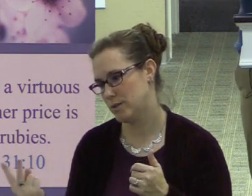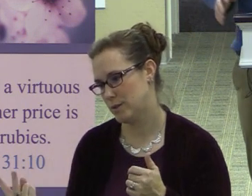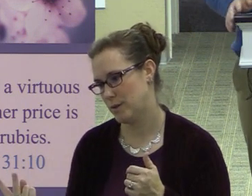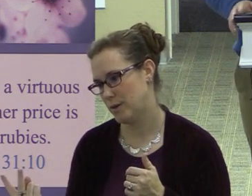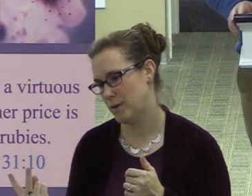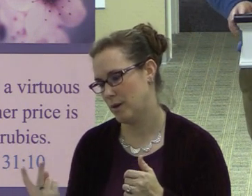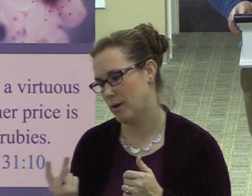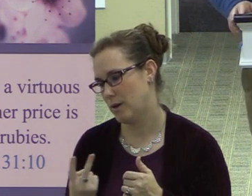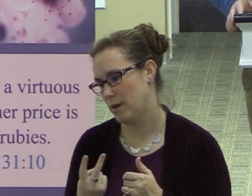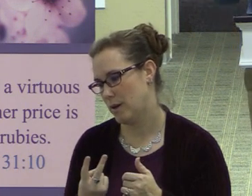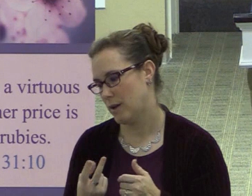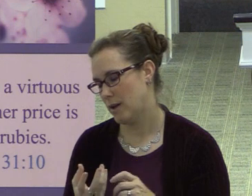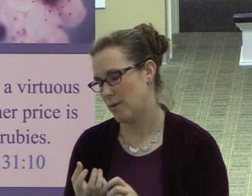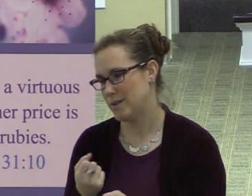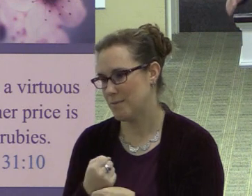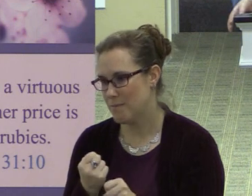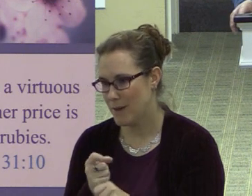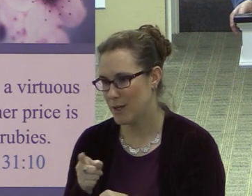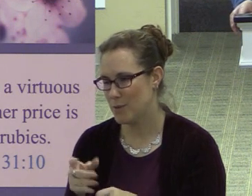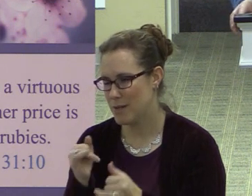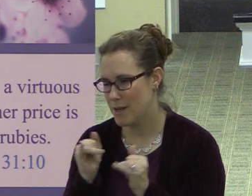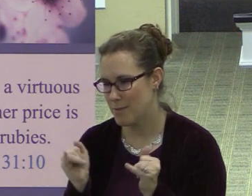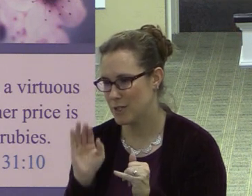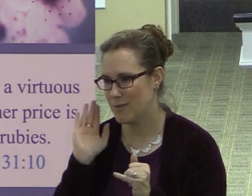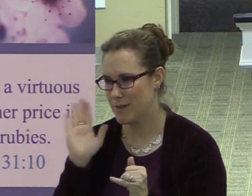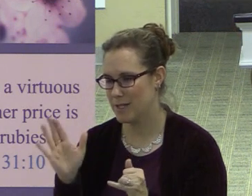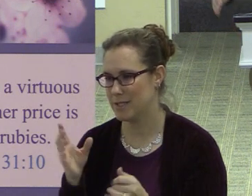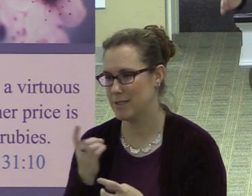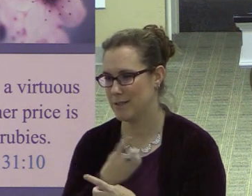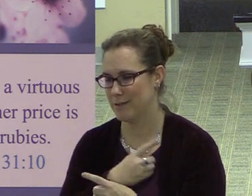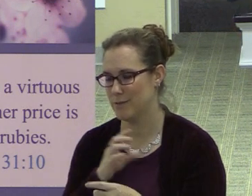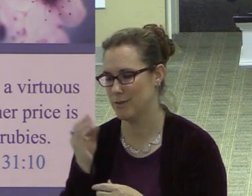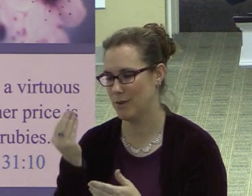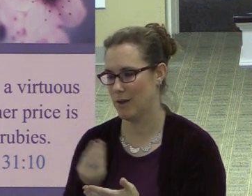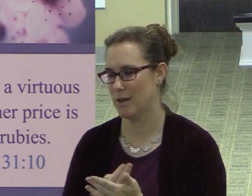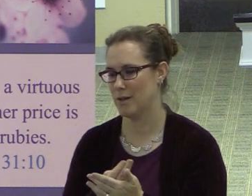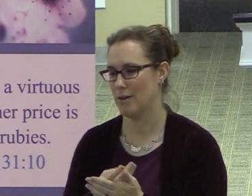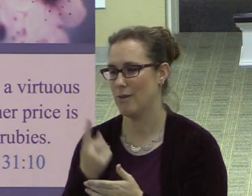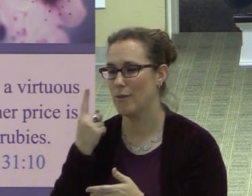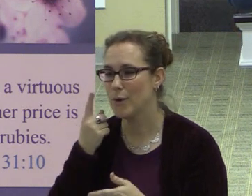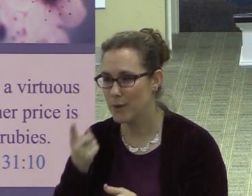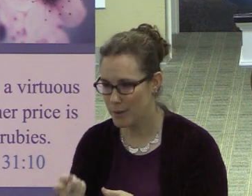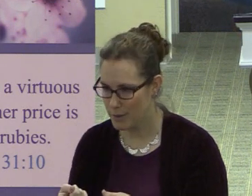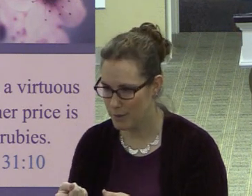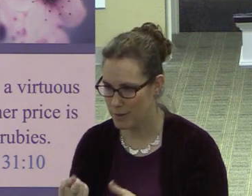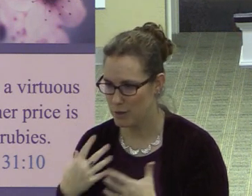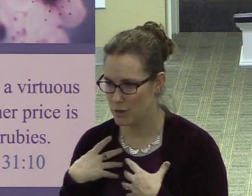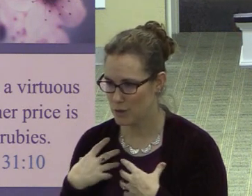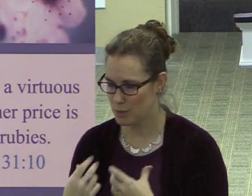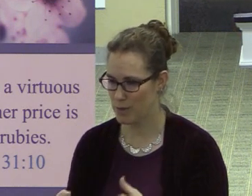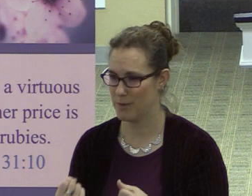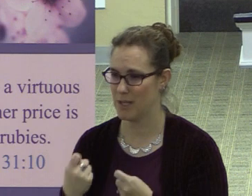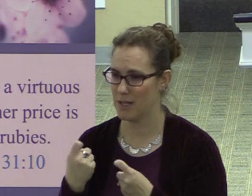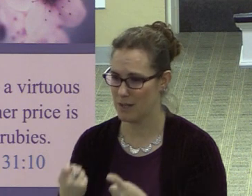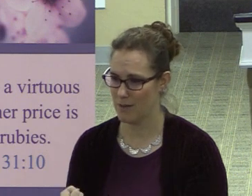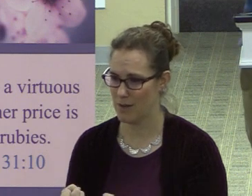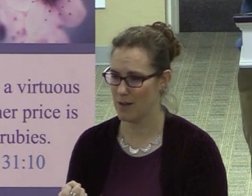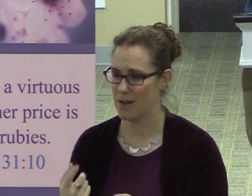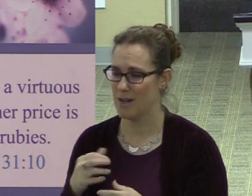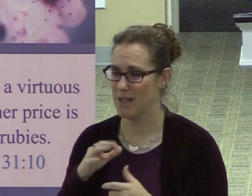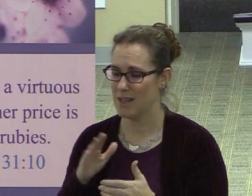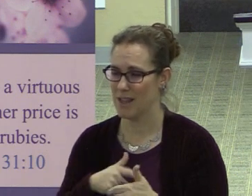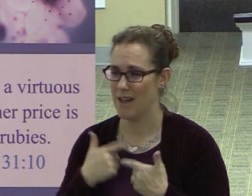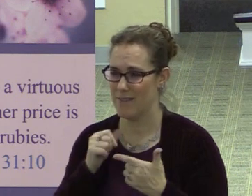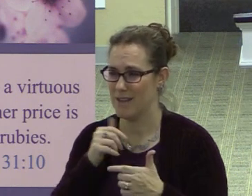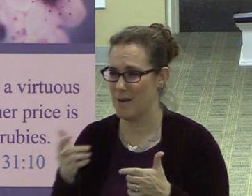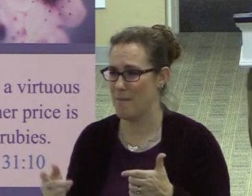into the image of His dear Son. For you. He knows what that'll do for you. He knows what the strength that'll give. Again, life is not about all joy and happiness.